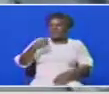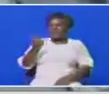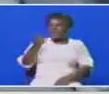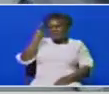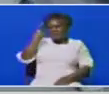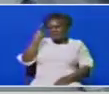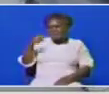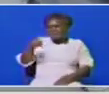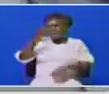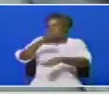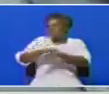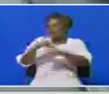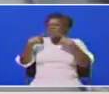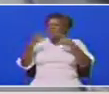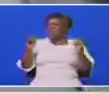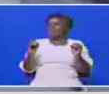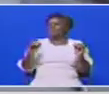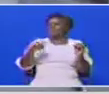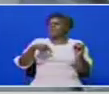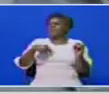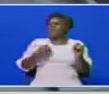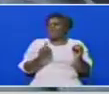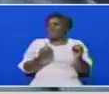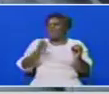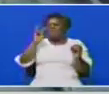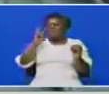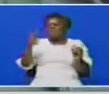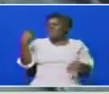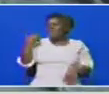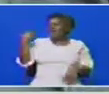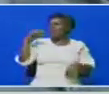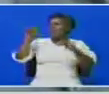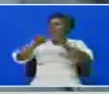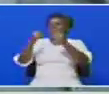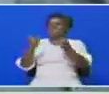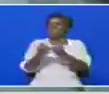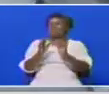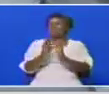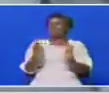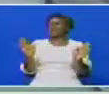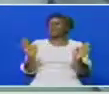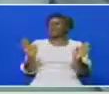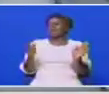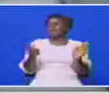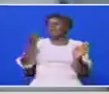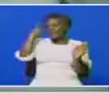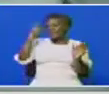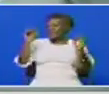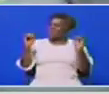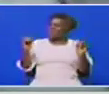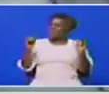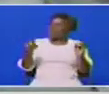those results from. They're only just feeding in some numbers in the system without actually understanding where they're coming